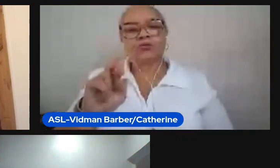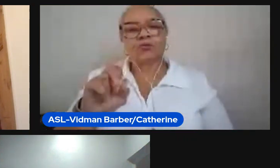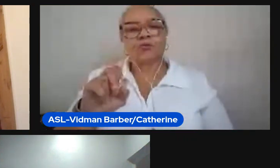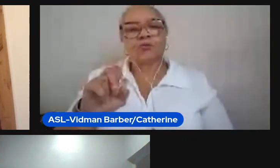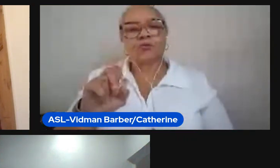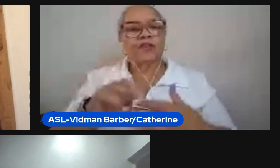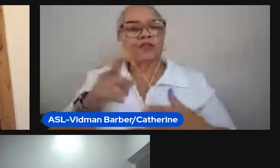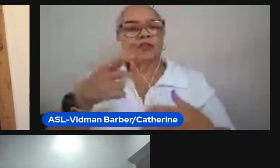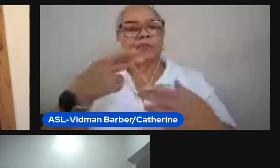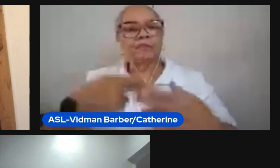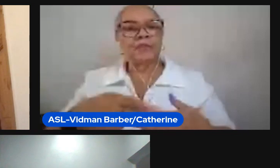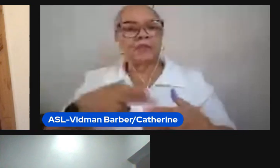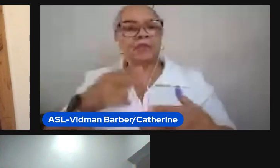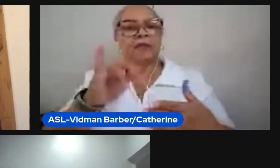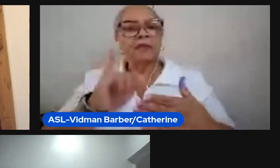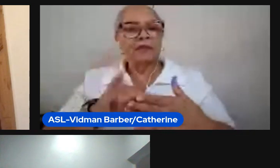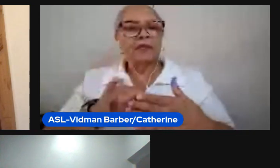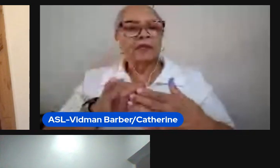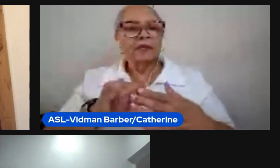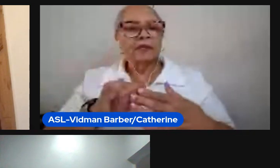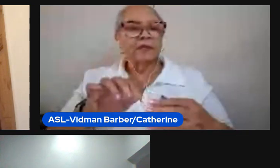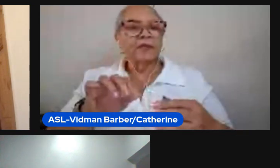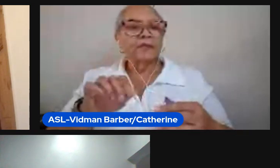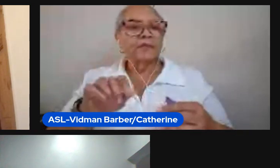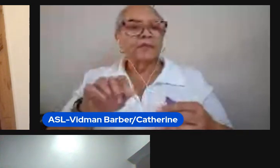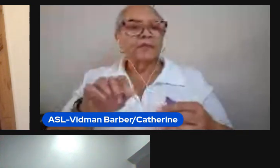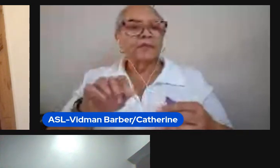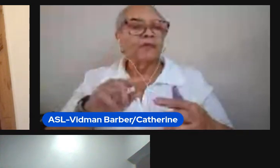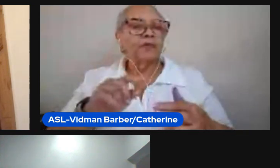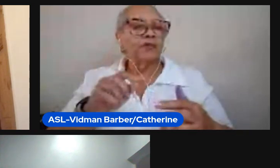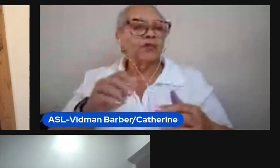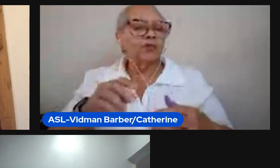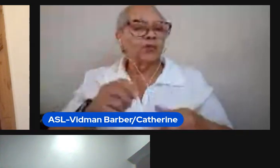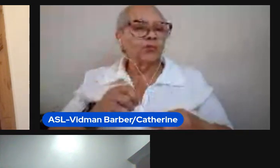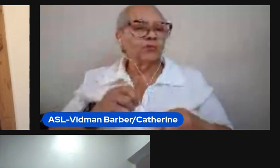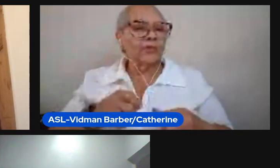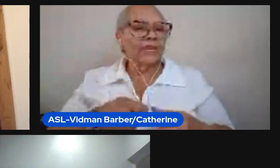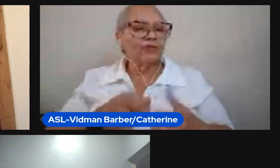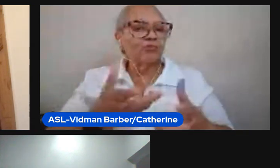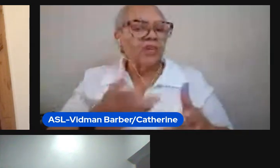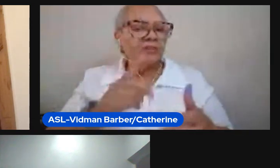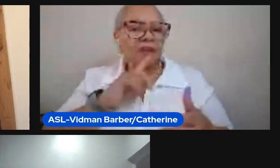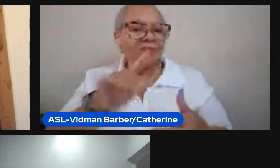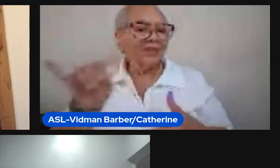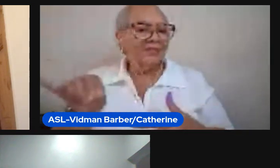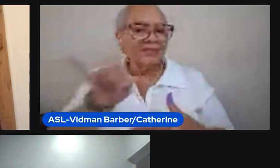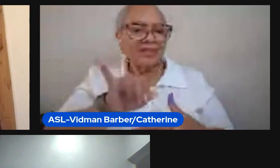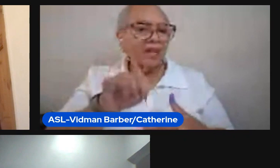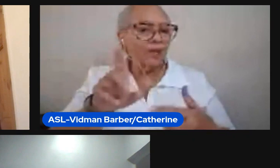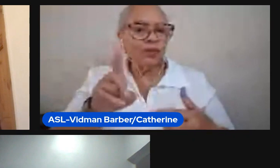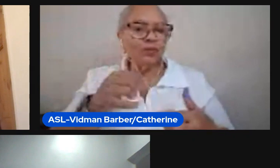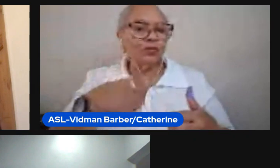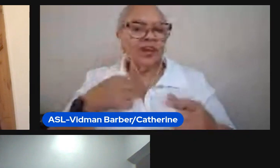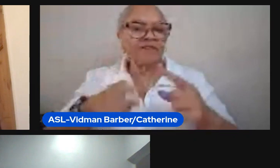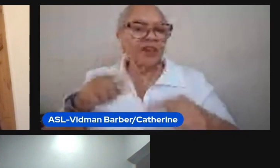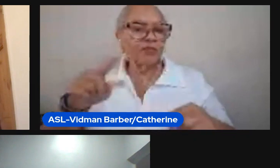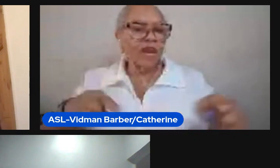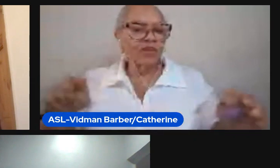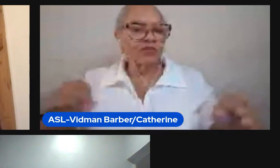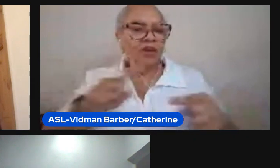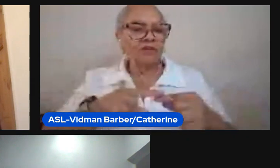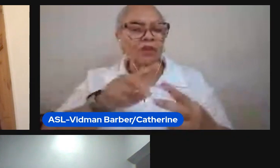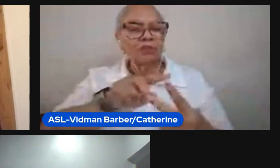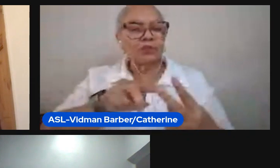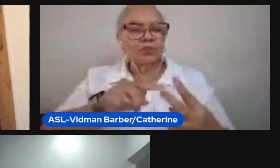significantly differentially expressed. Are they the same, or you have variations across these two